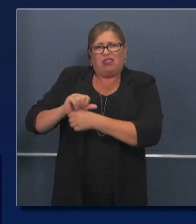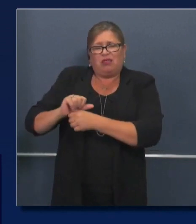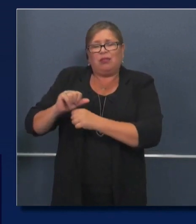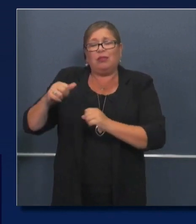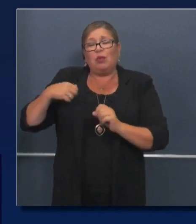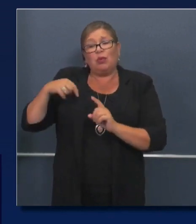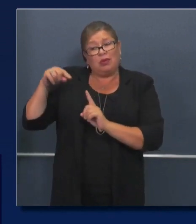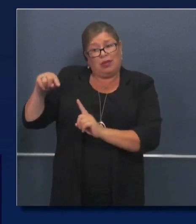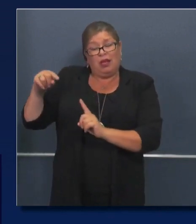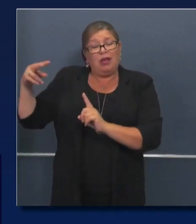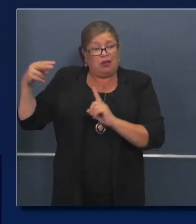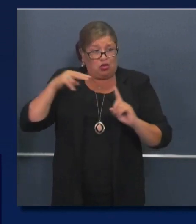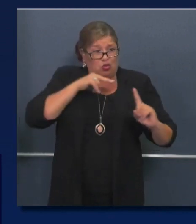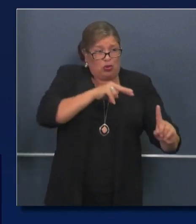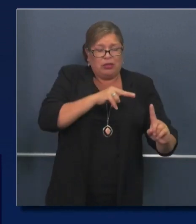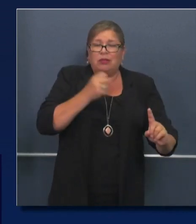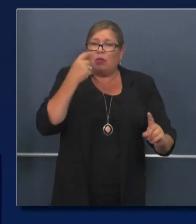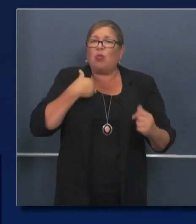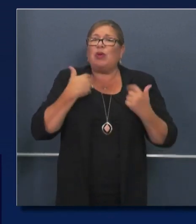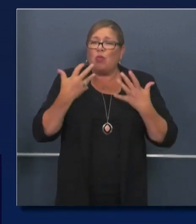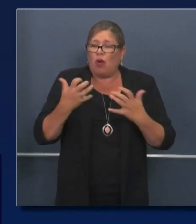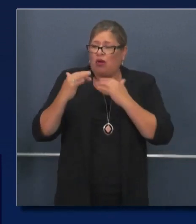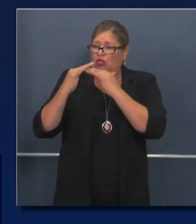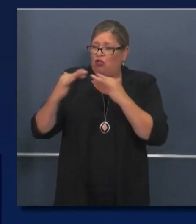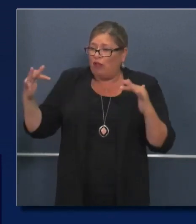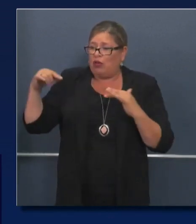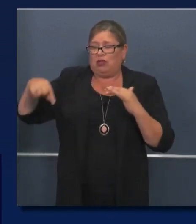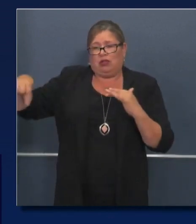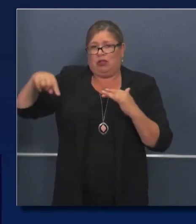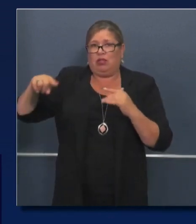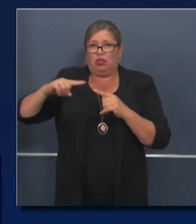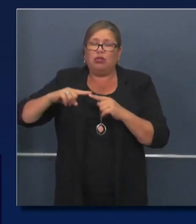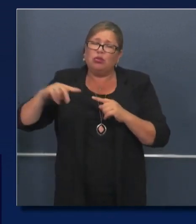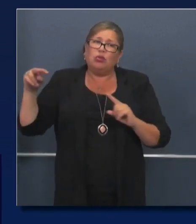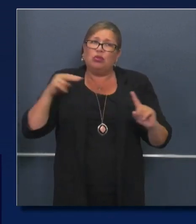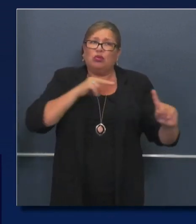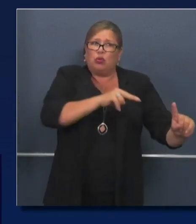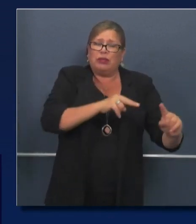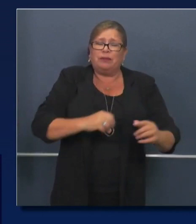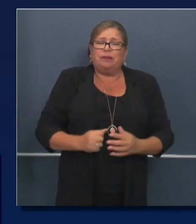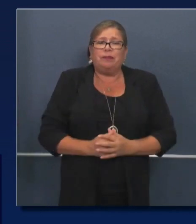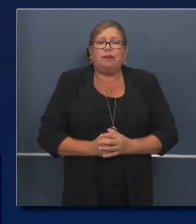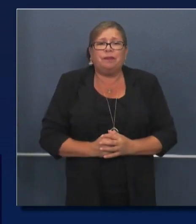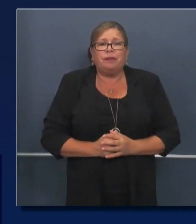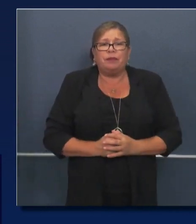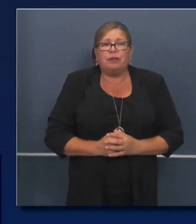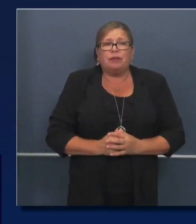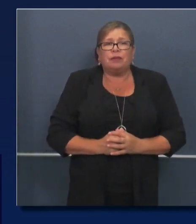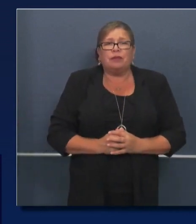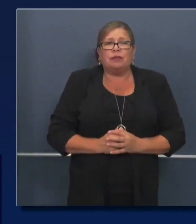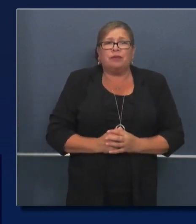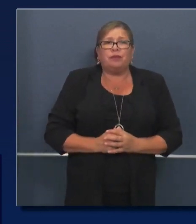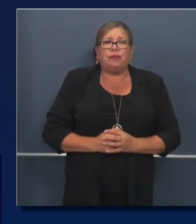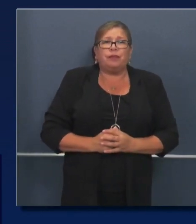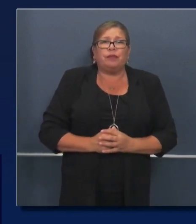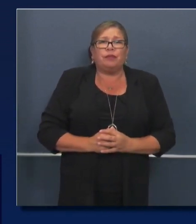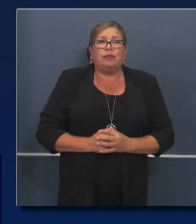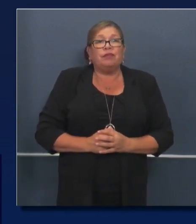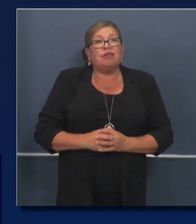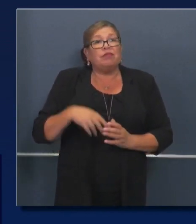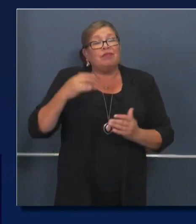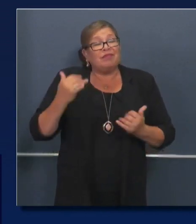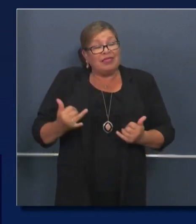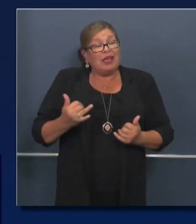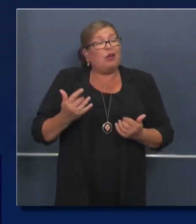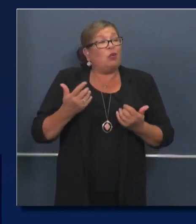on representing all of our diverse communities in the state of California. Issues of personal protective gear are foundational in terms of our effort to